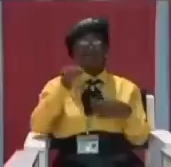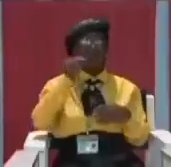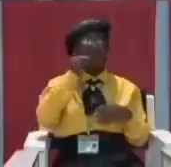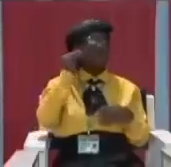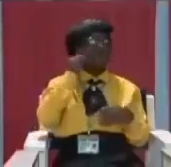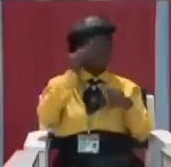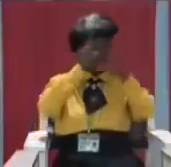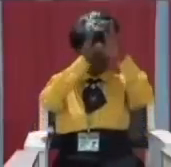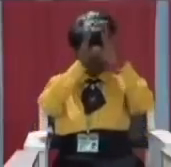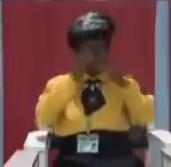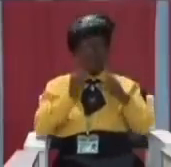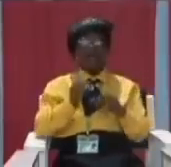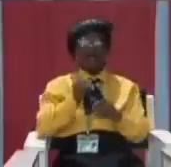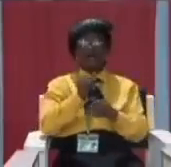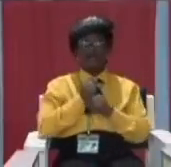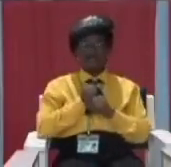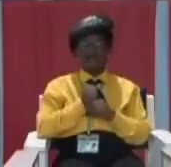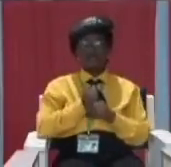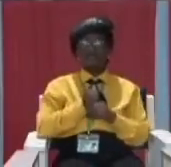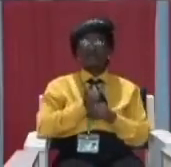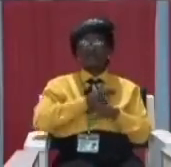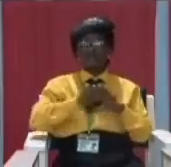Don't let them ever backslide again.